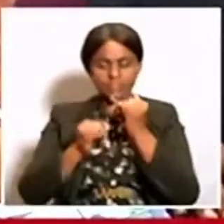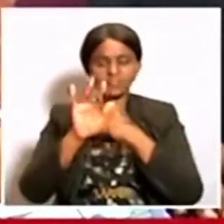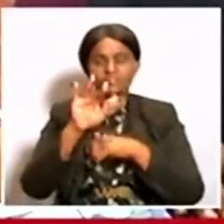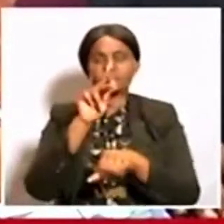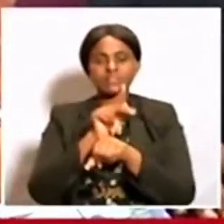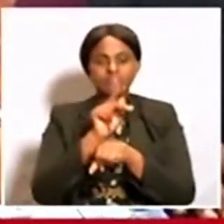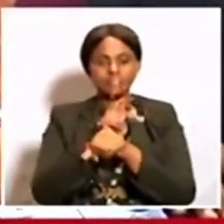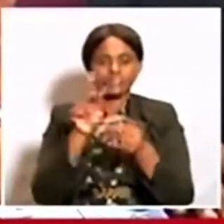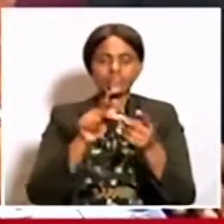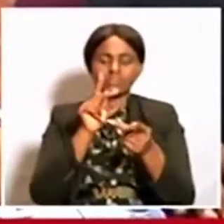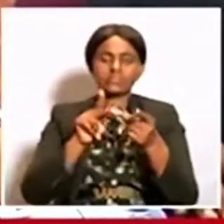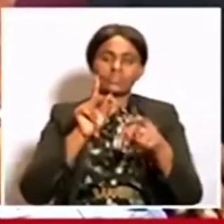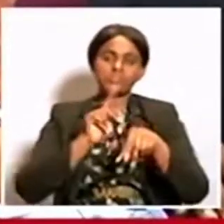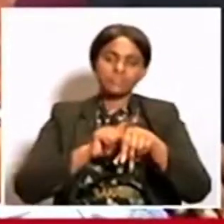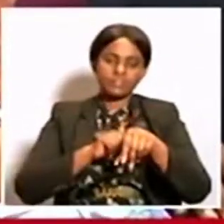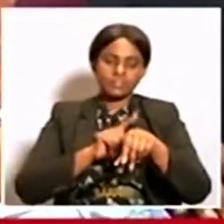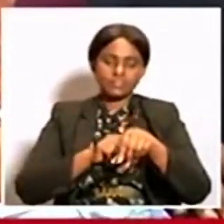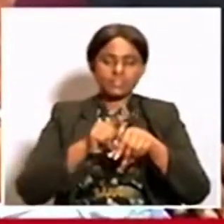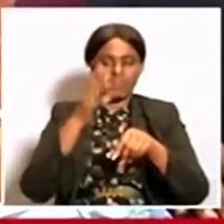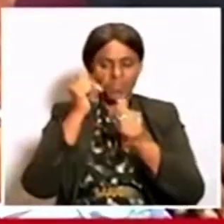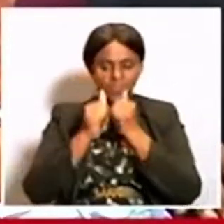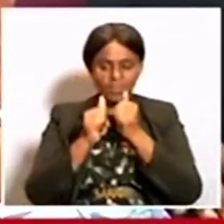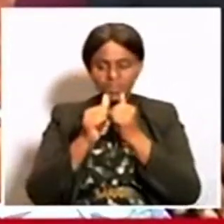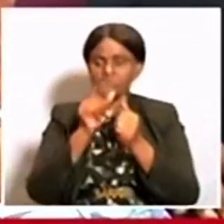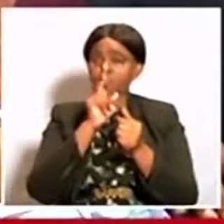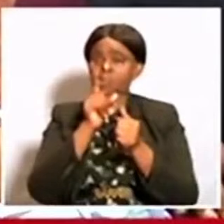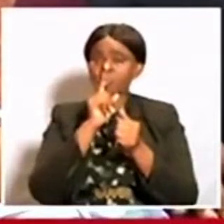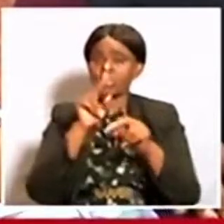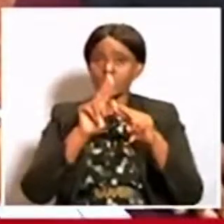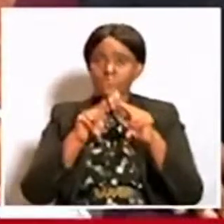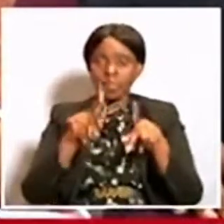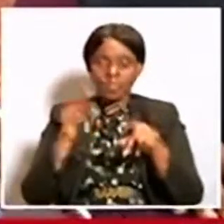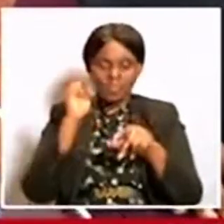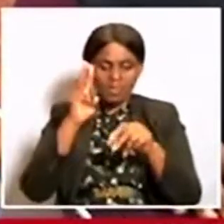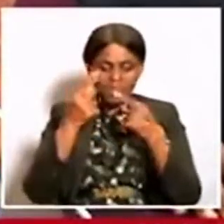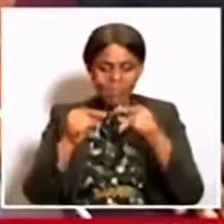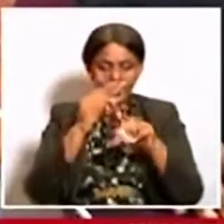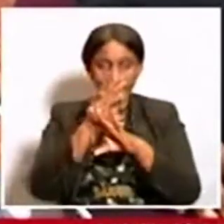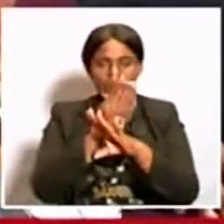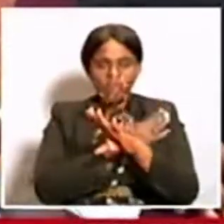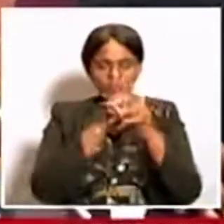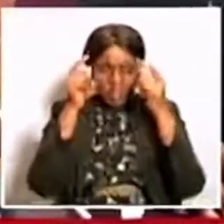projects on time. Due diligence, Chair, will be done before award